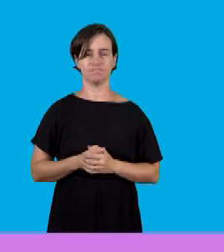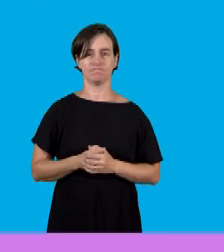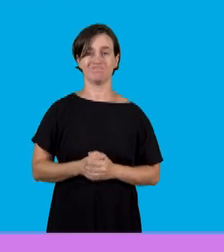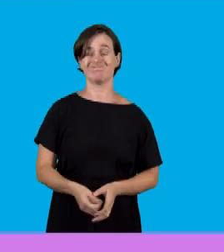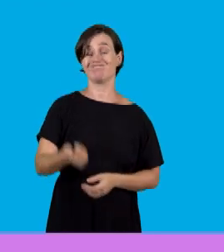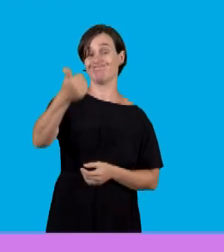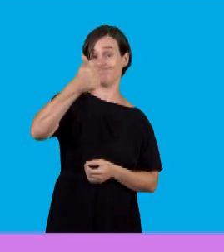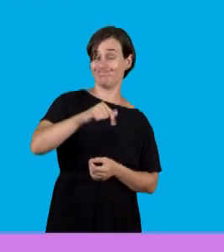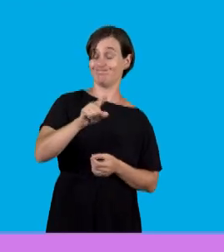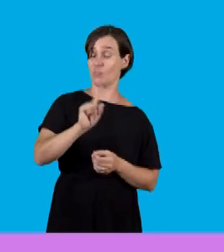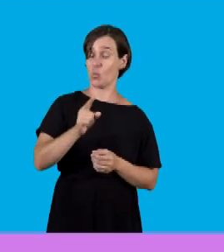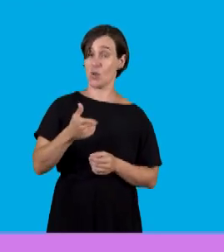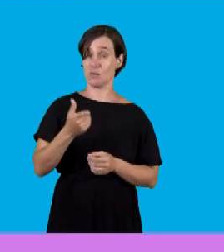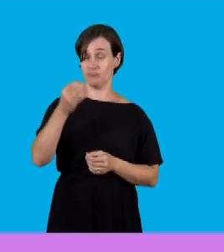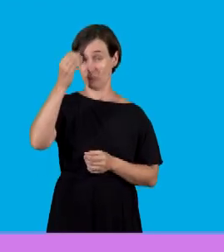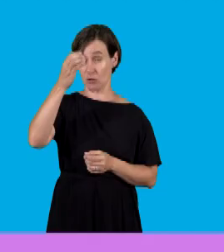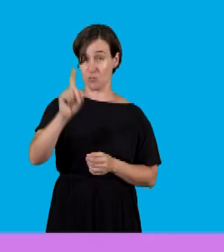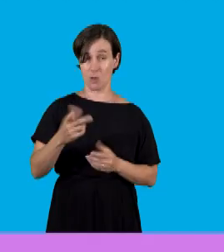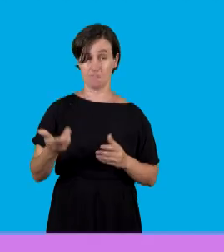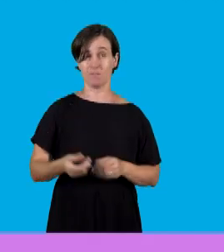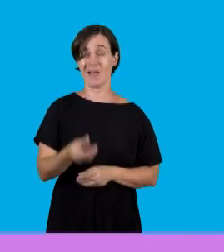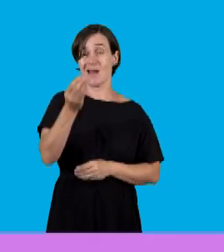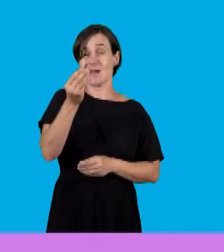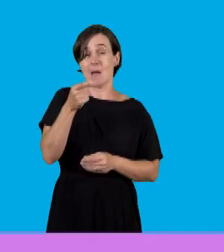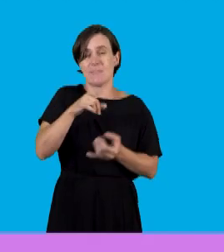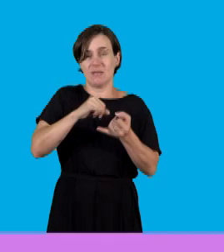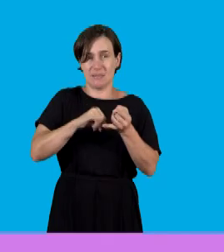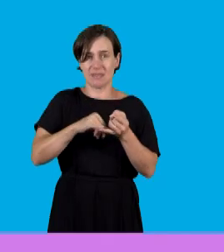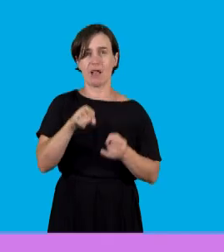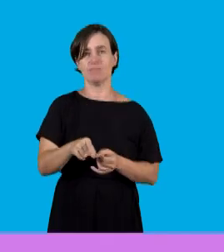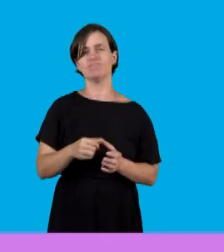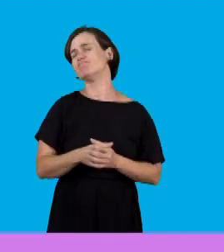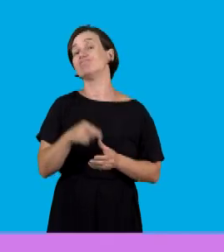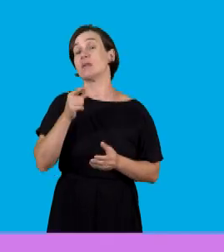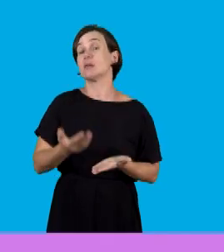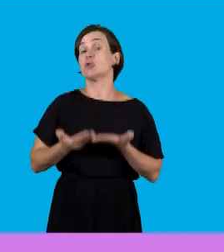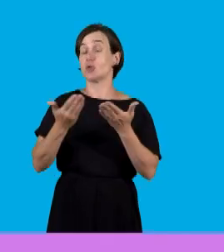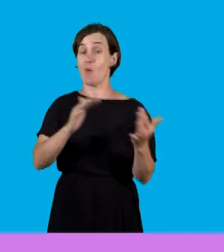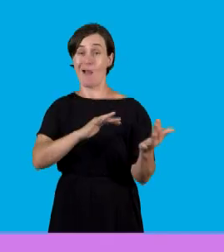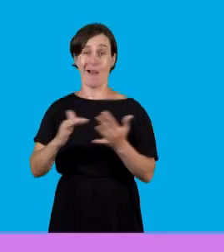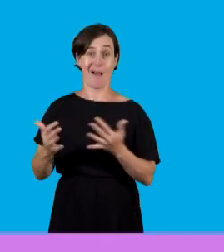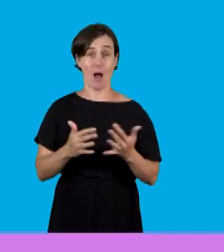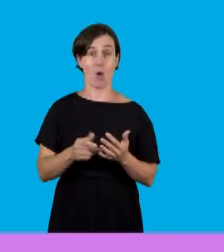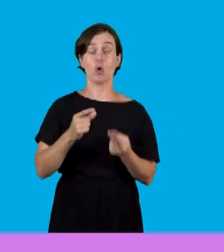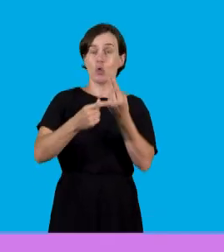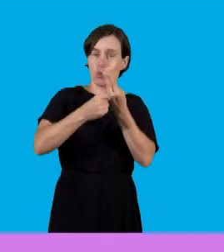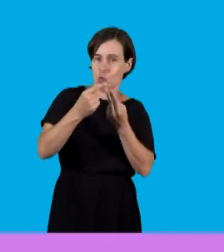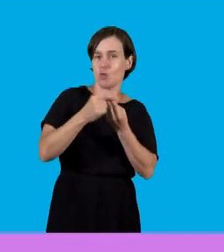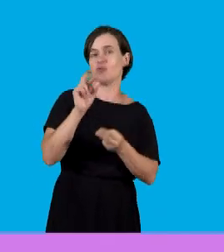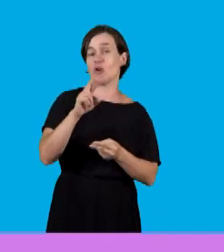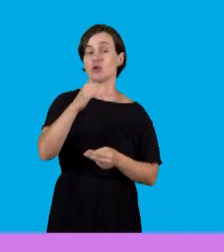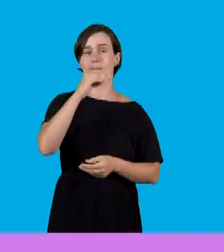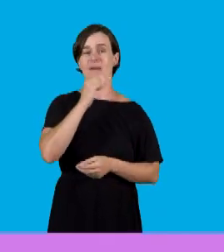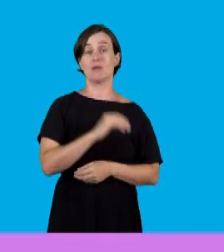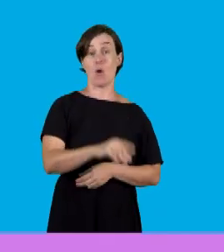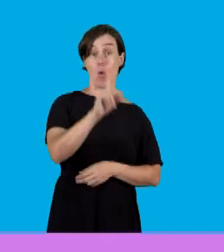Okay, then now we get to the number scale. A number scale is a scale expressed as a ratio, as a unit